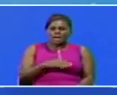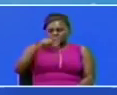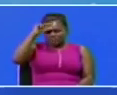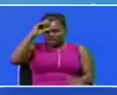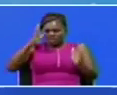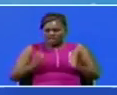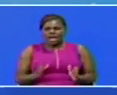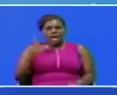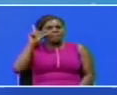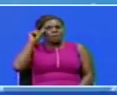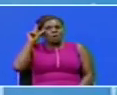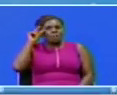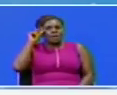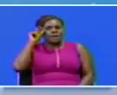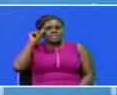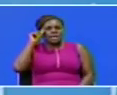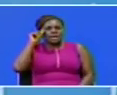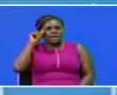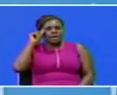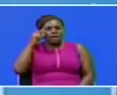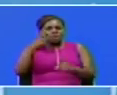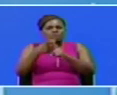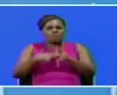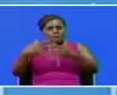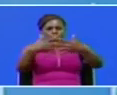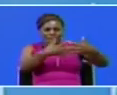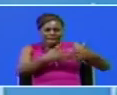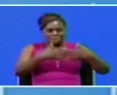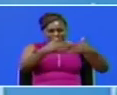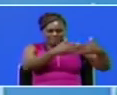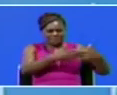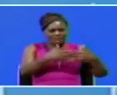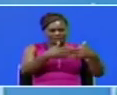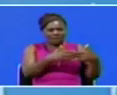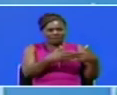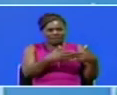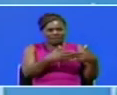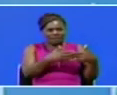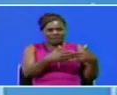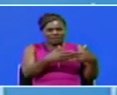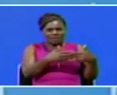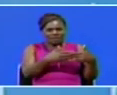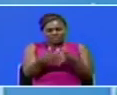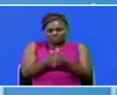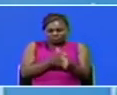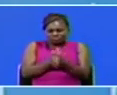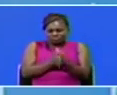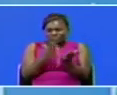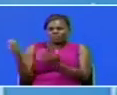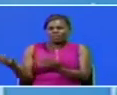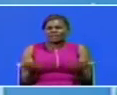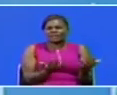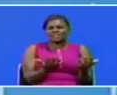County Governor Ali Hassan Joho from the U.S. and the amount of welcoming